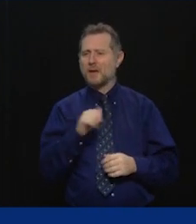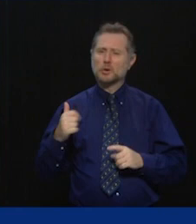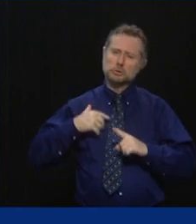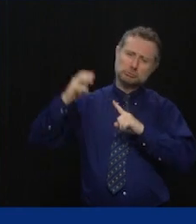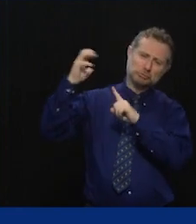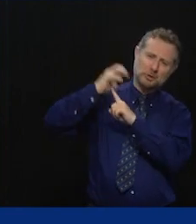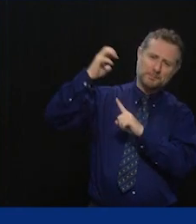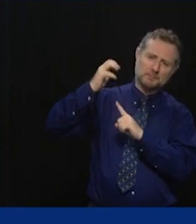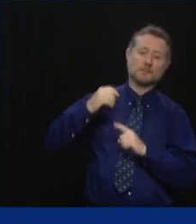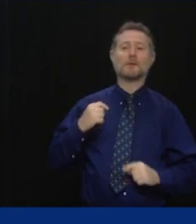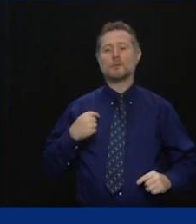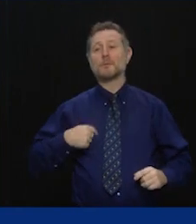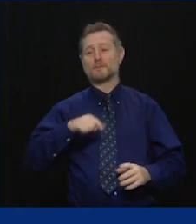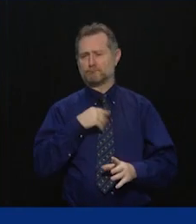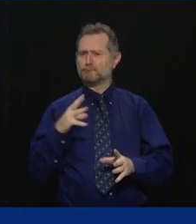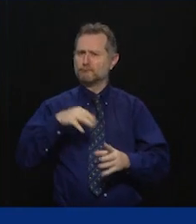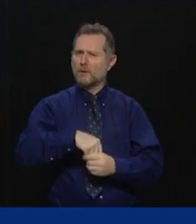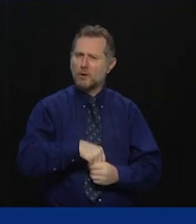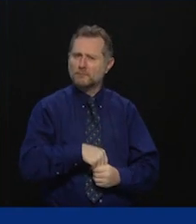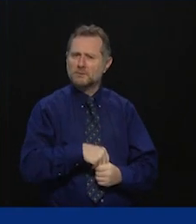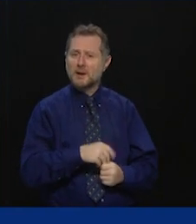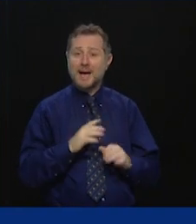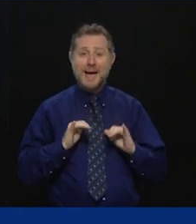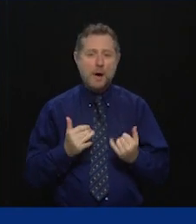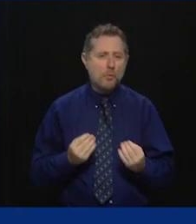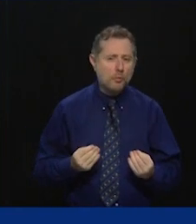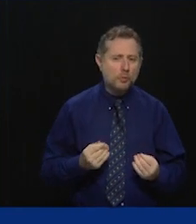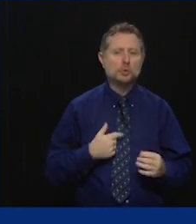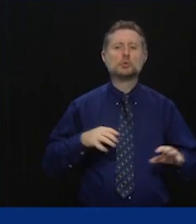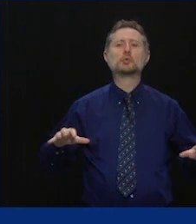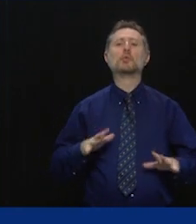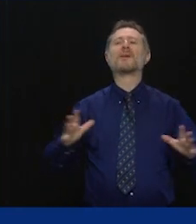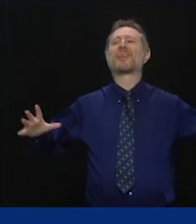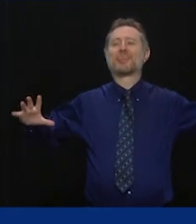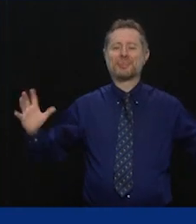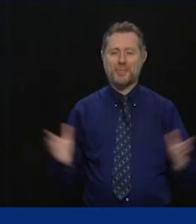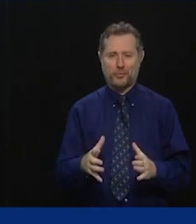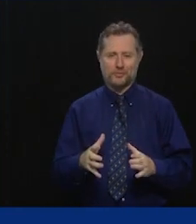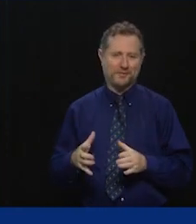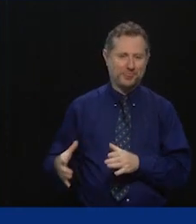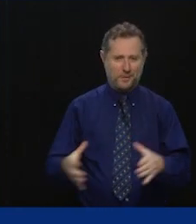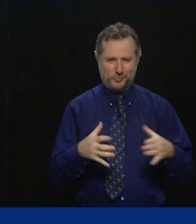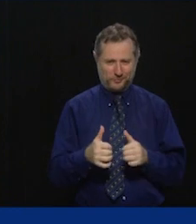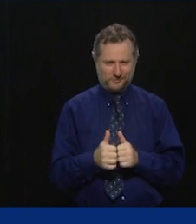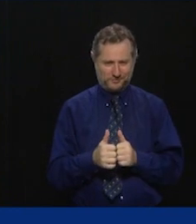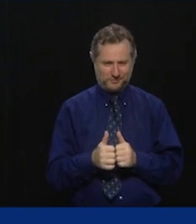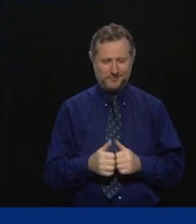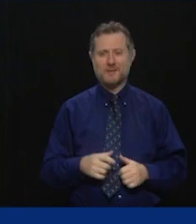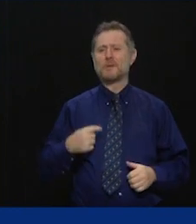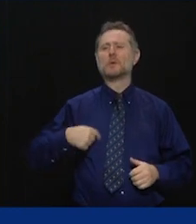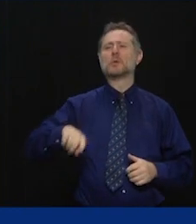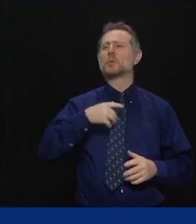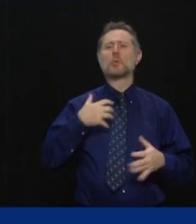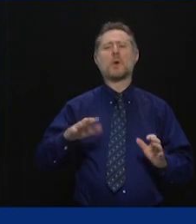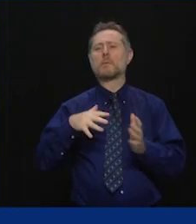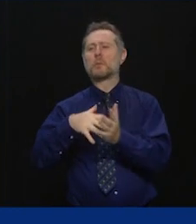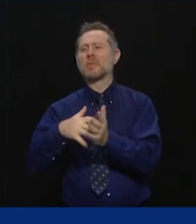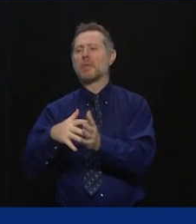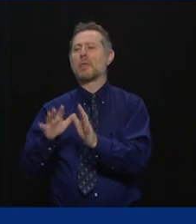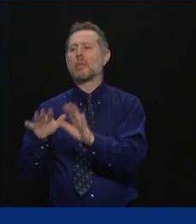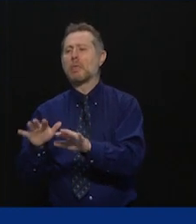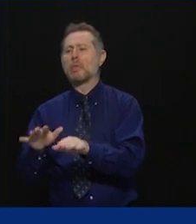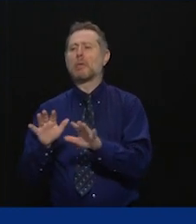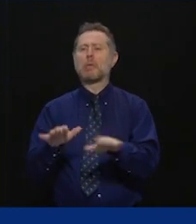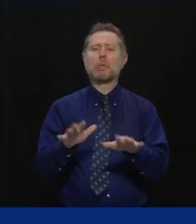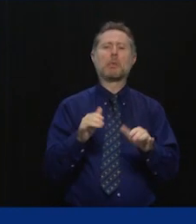that I've been on, is we all do it together. We're only as good as our weakest link. So don't be that weak link, and let's be a